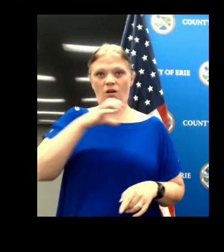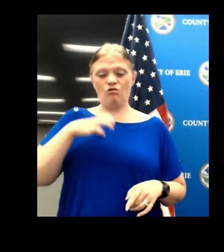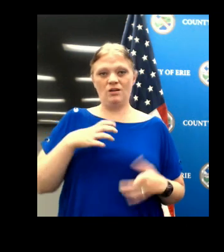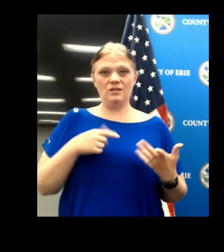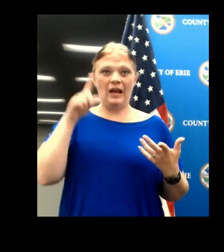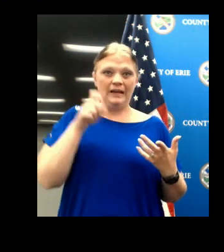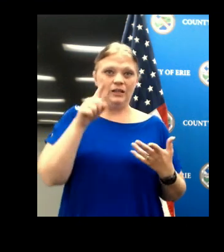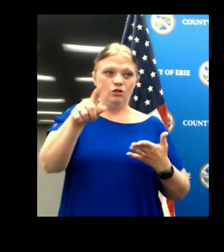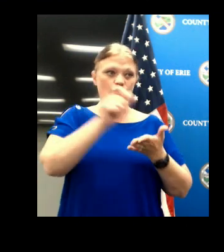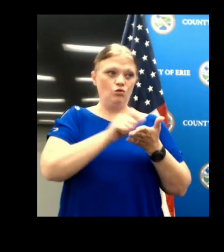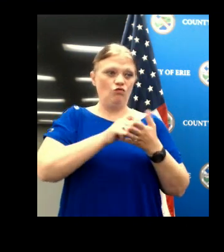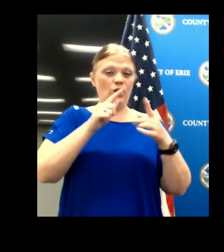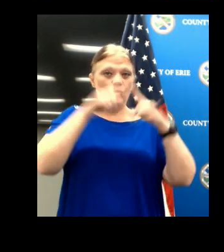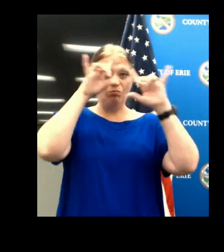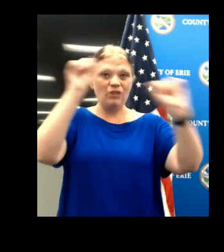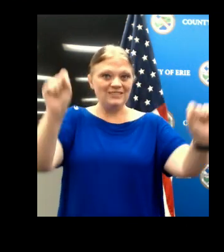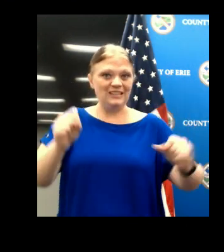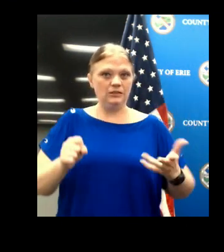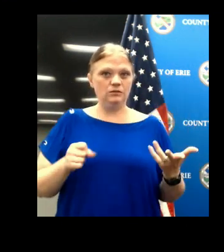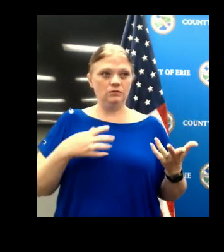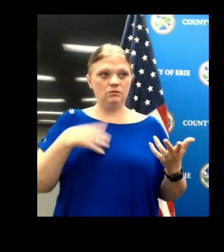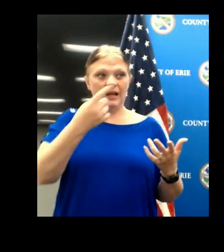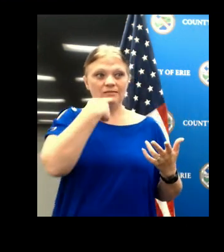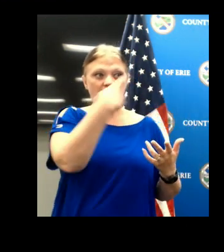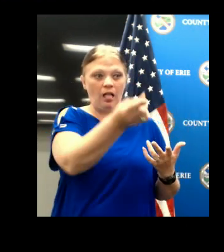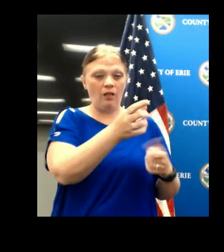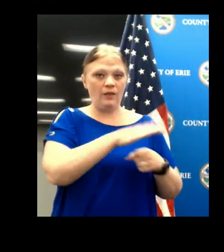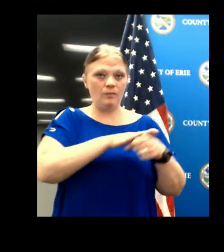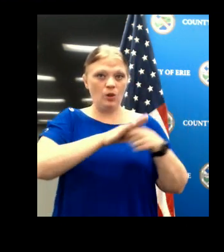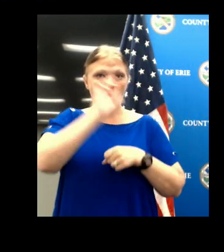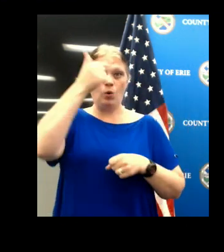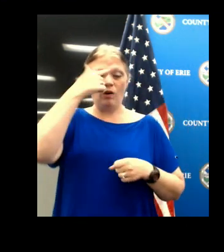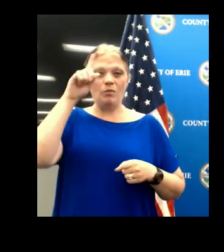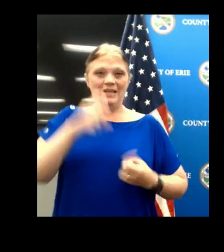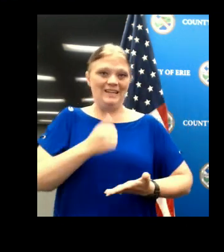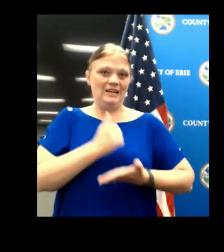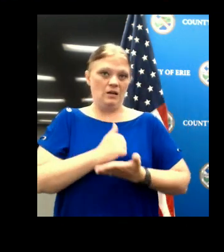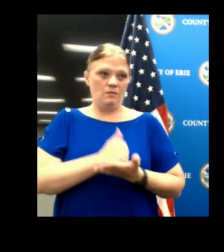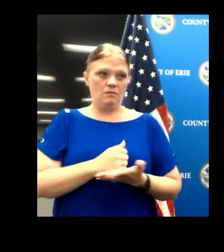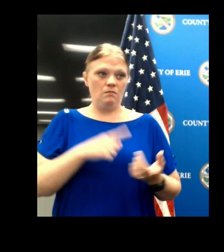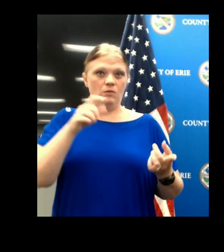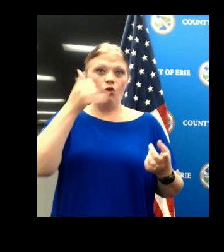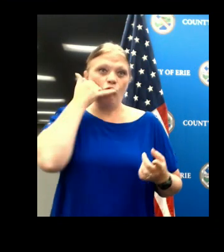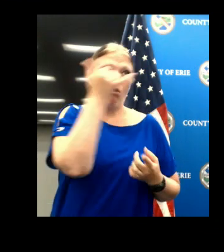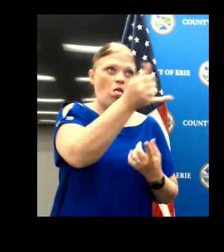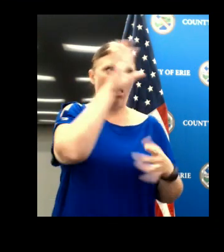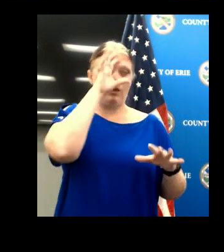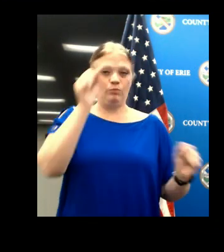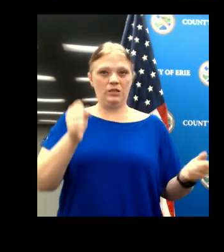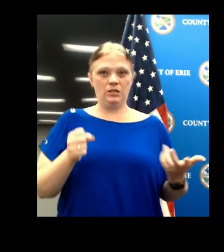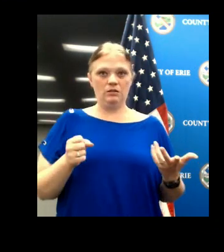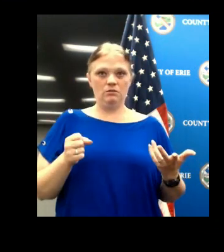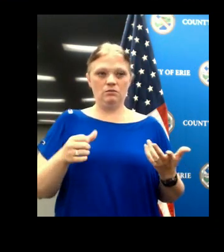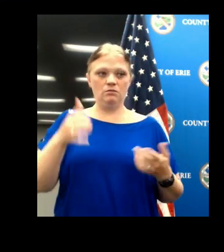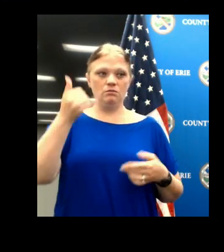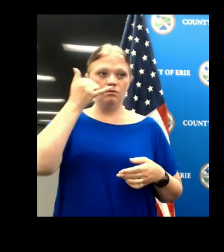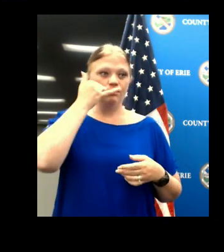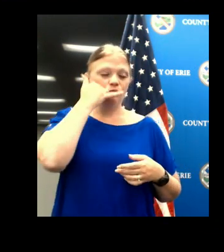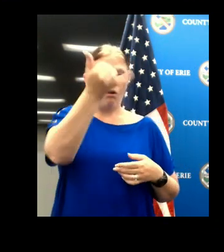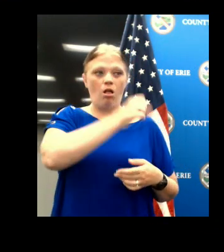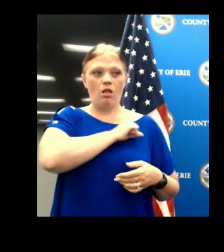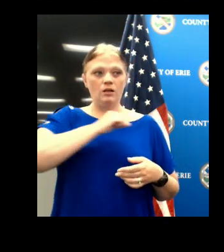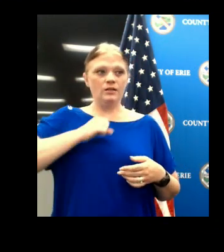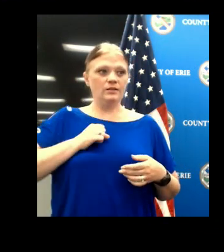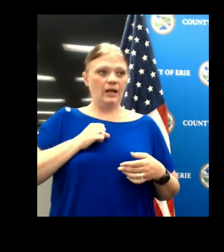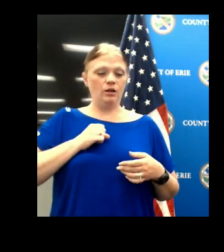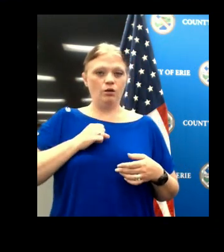you to write to the President and tell them local governments need help. I need you to call the President. I need you to call Senate Majority